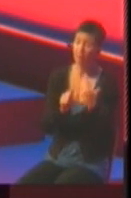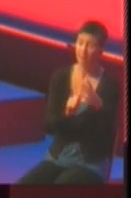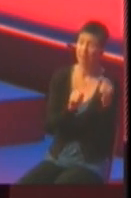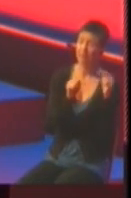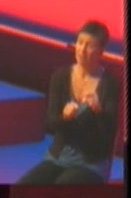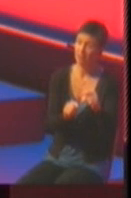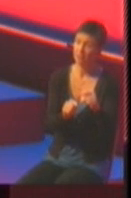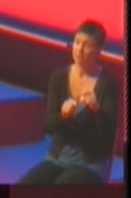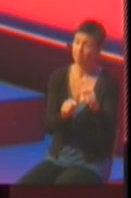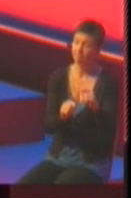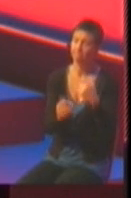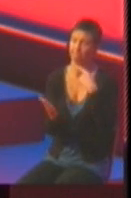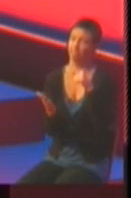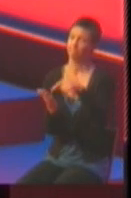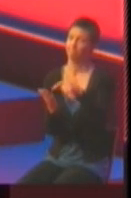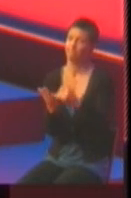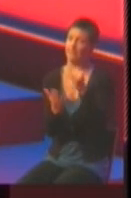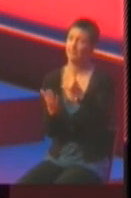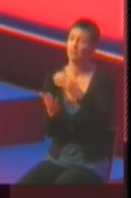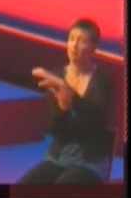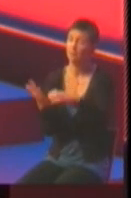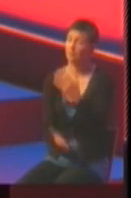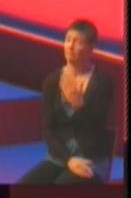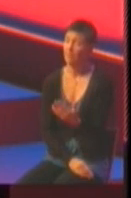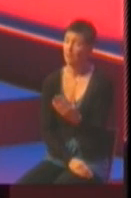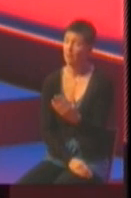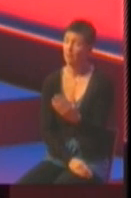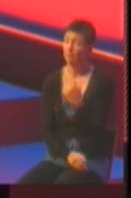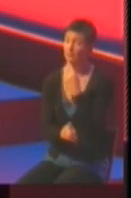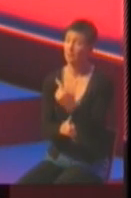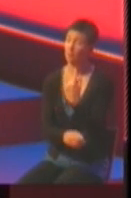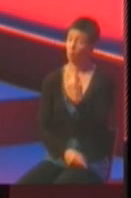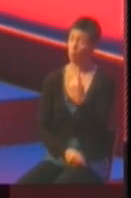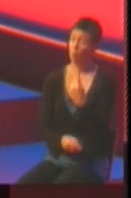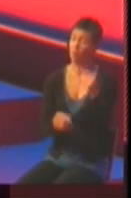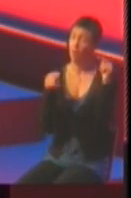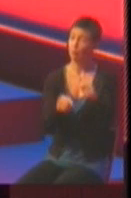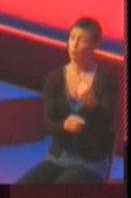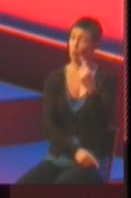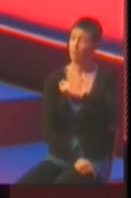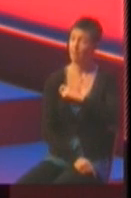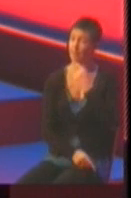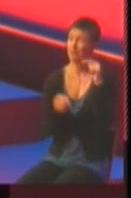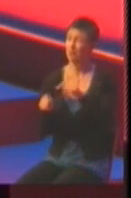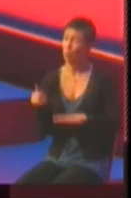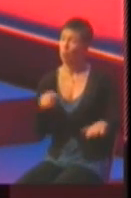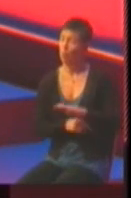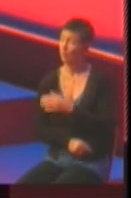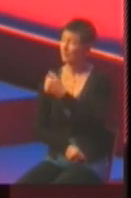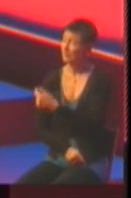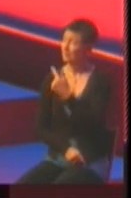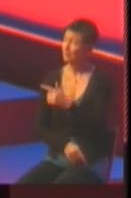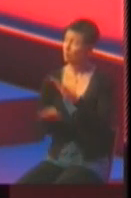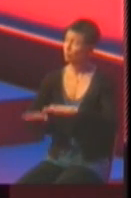Article 5 of the treaty that views an attack on one member as an attack on all, but 67